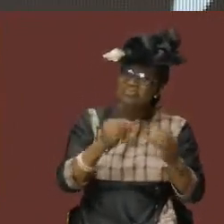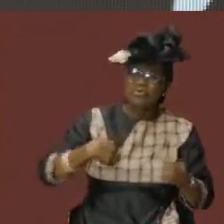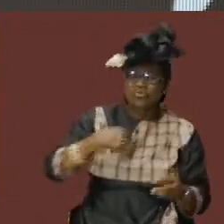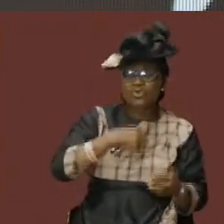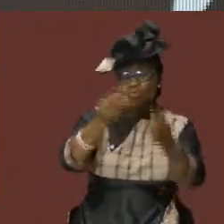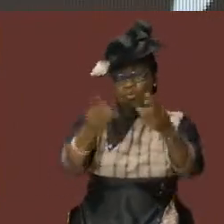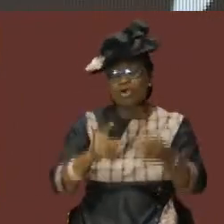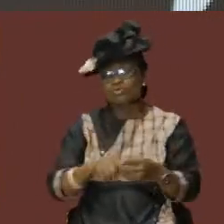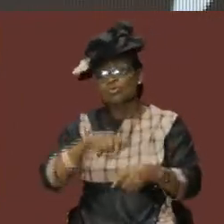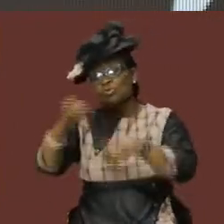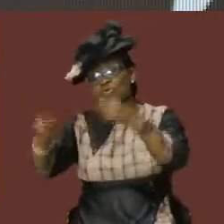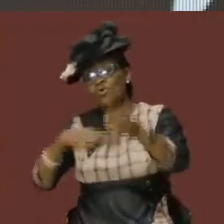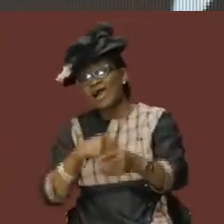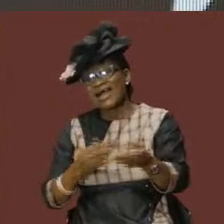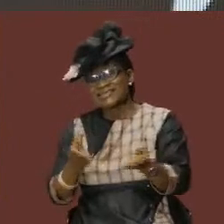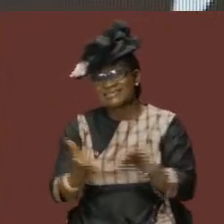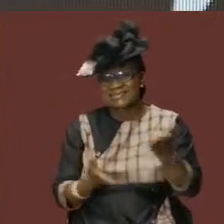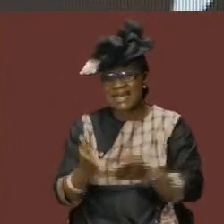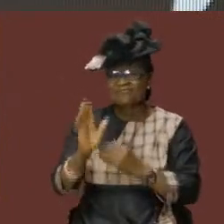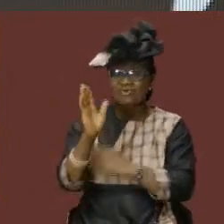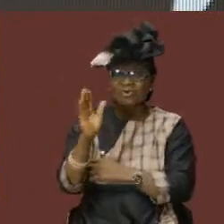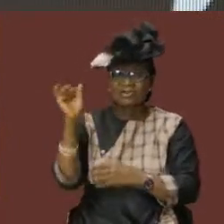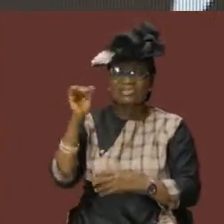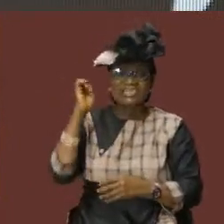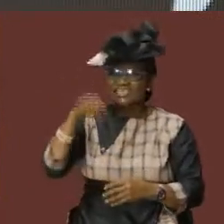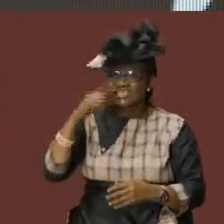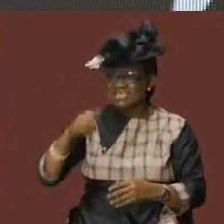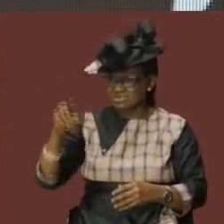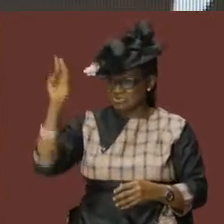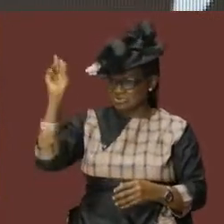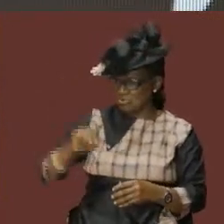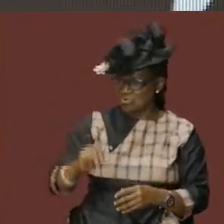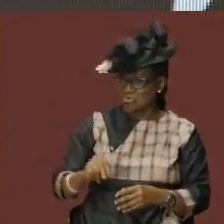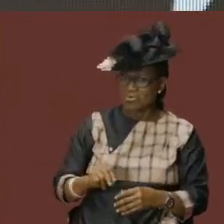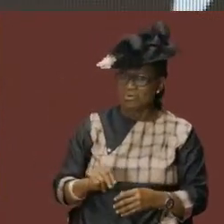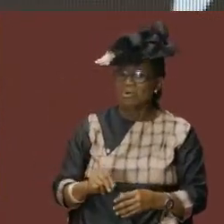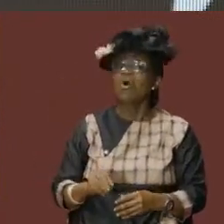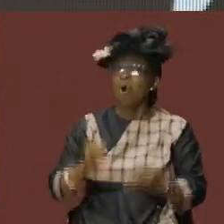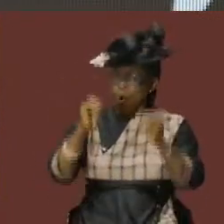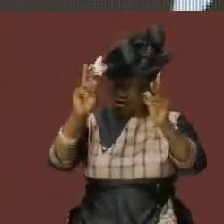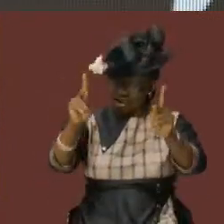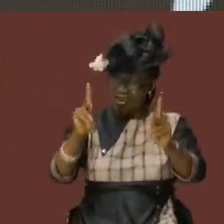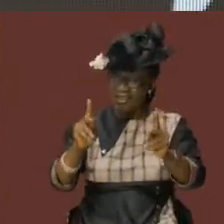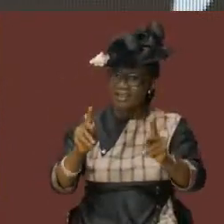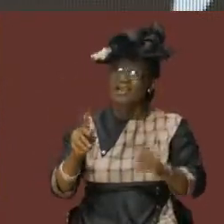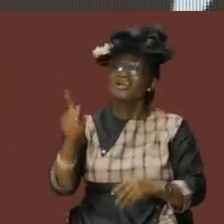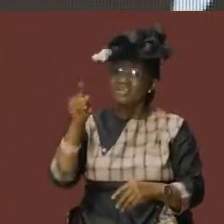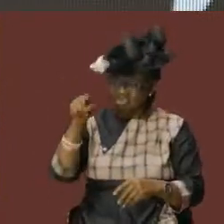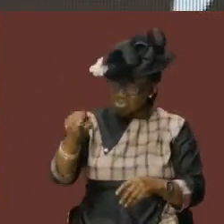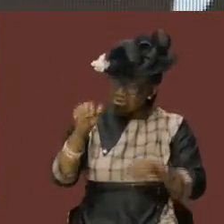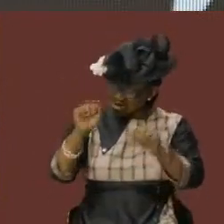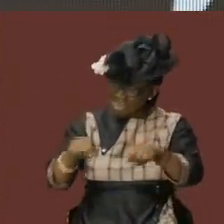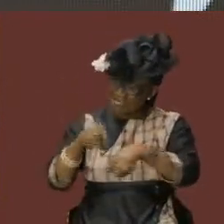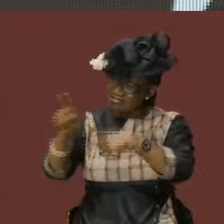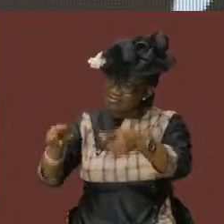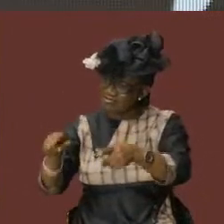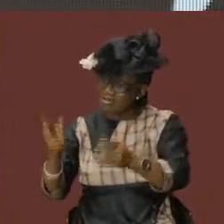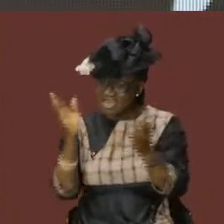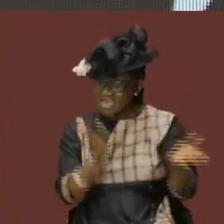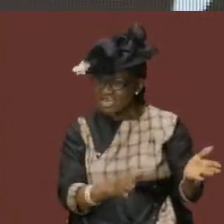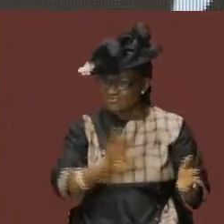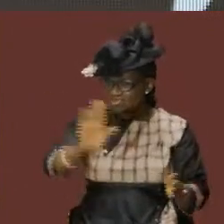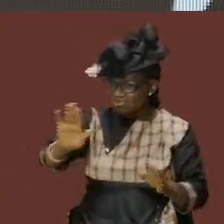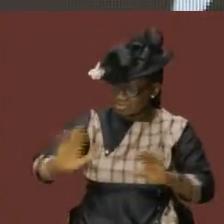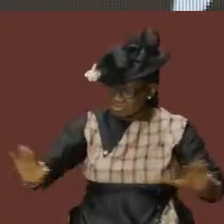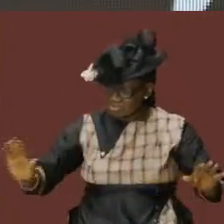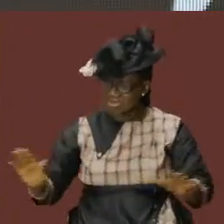And he said, you can't go. At a stage, he said, okay, you can go, but you must leave your children behind. The old ones can